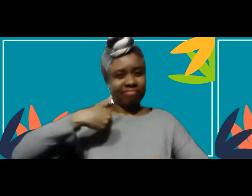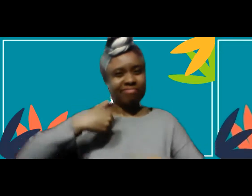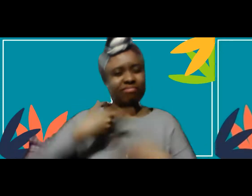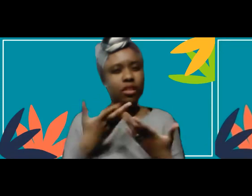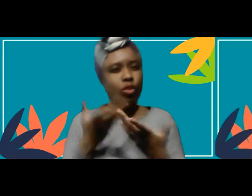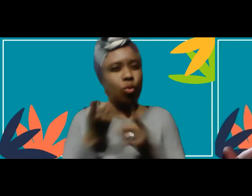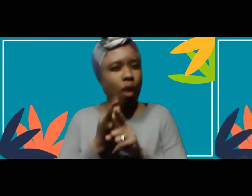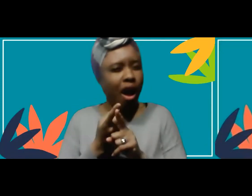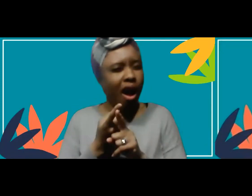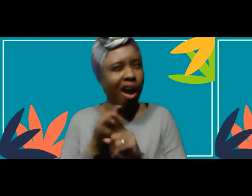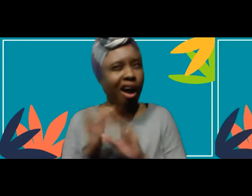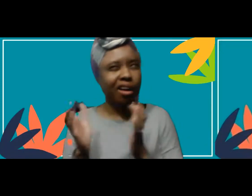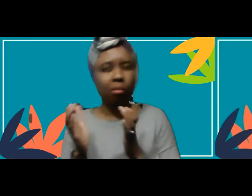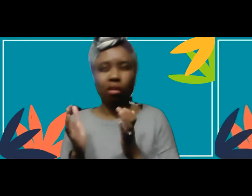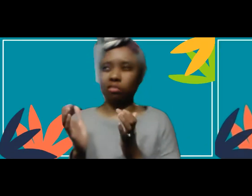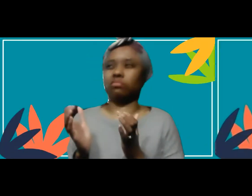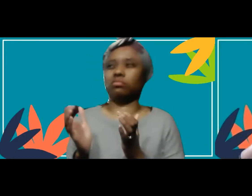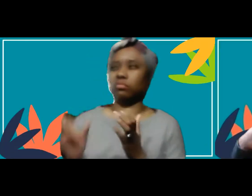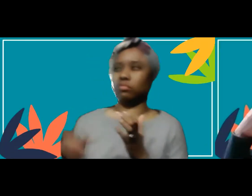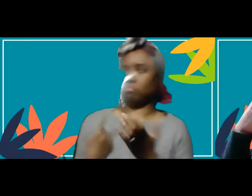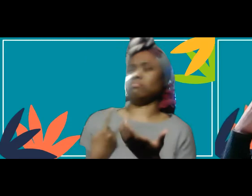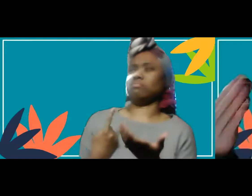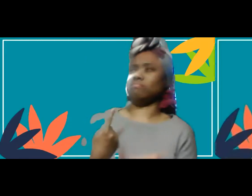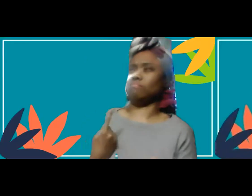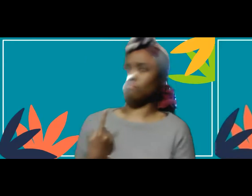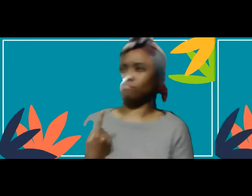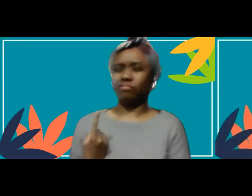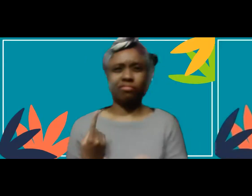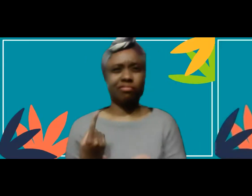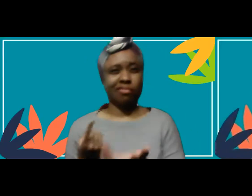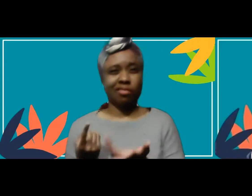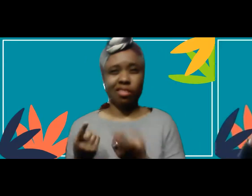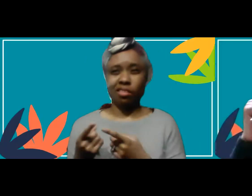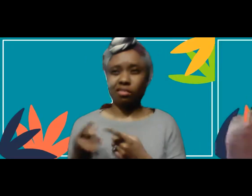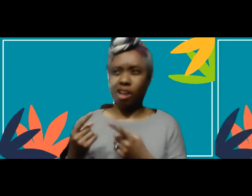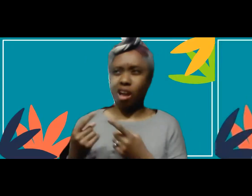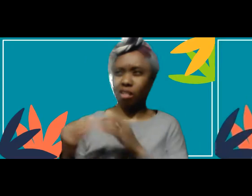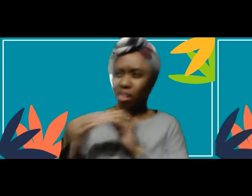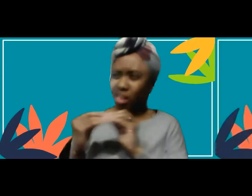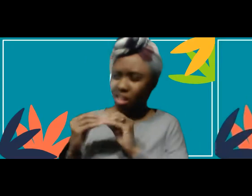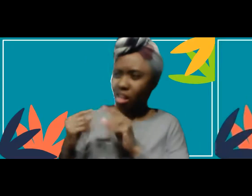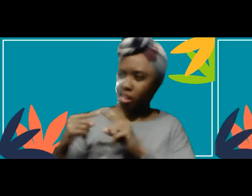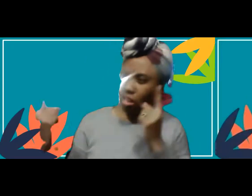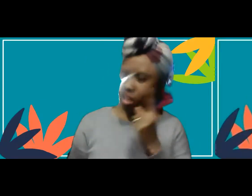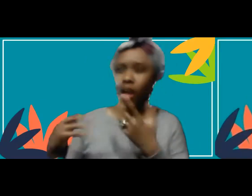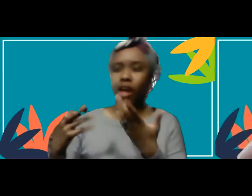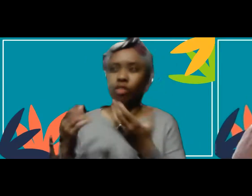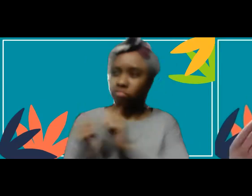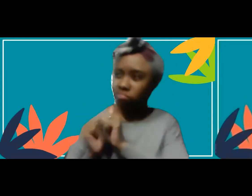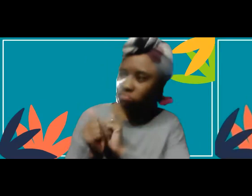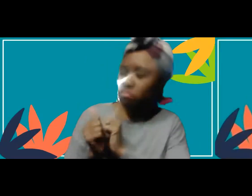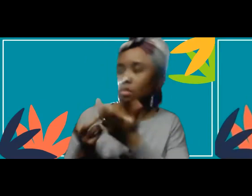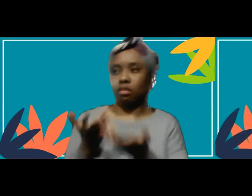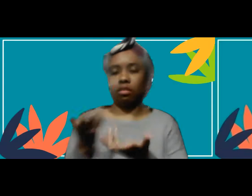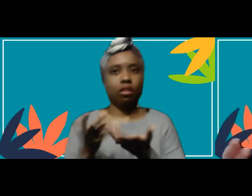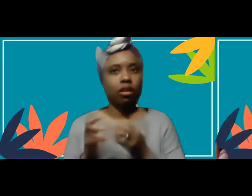rather than this alienation that we feel when we're in opposition to each other and when there's so much competition. And in order for